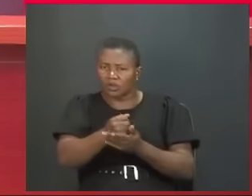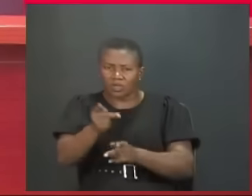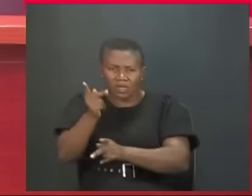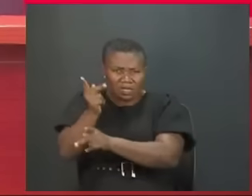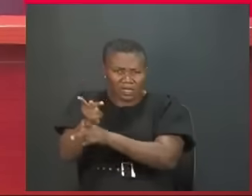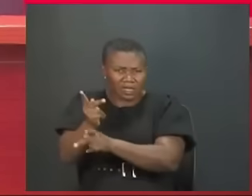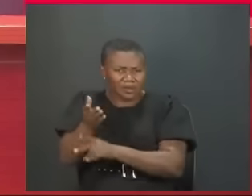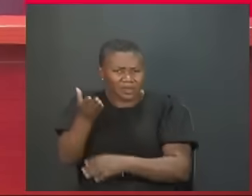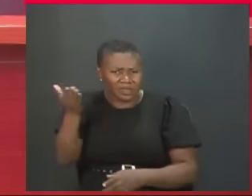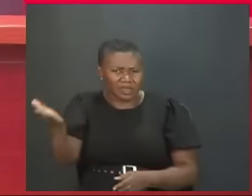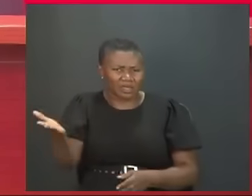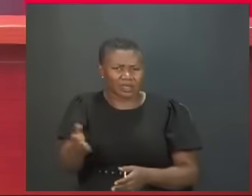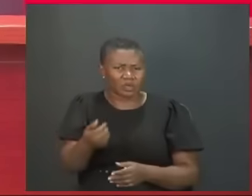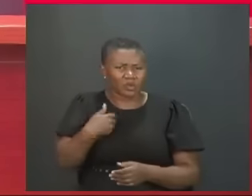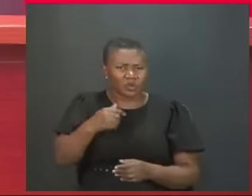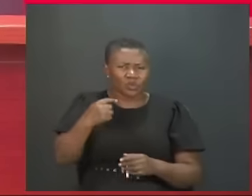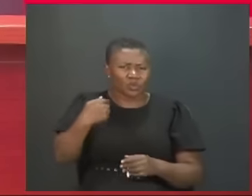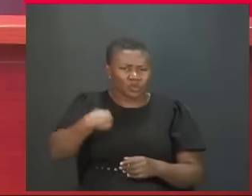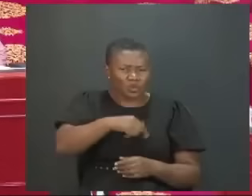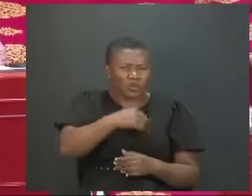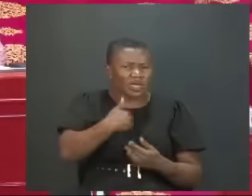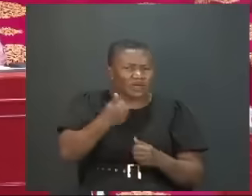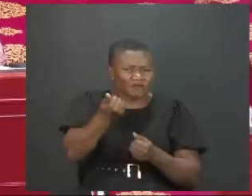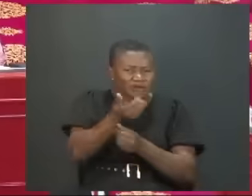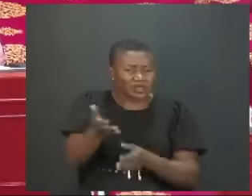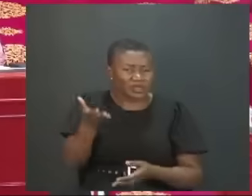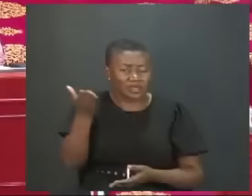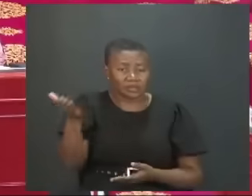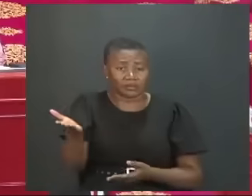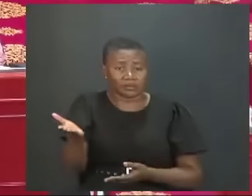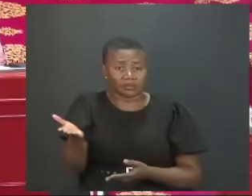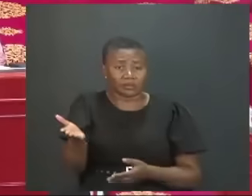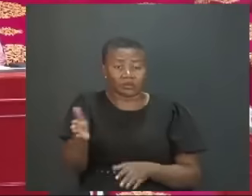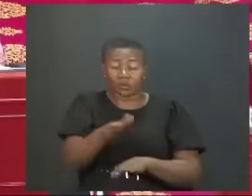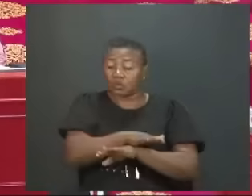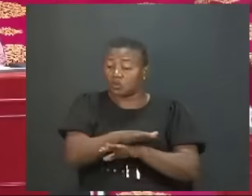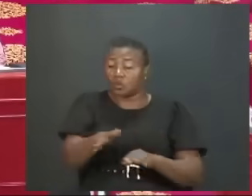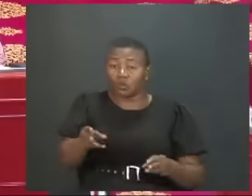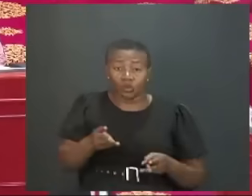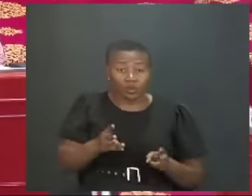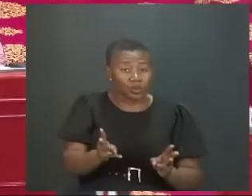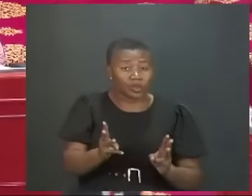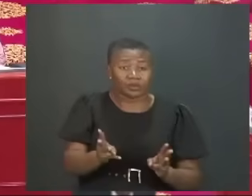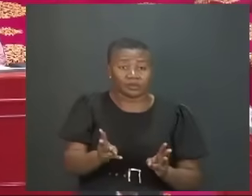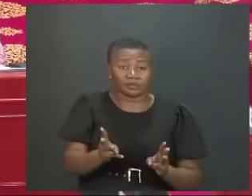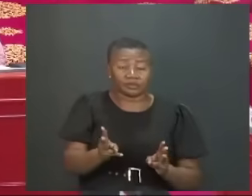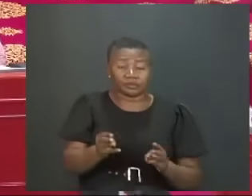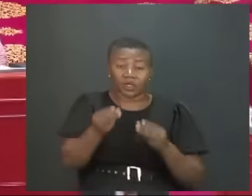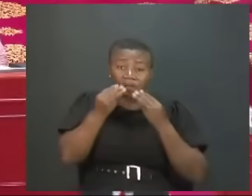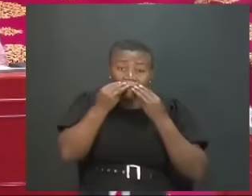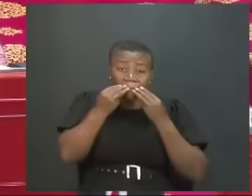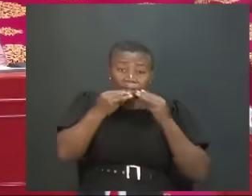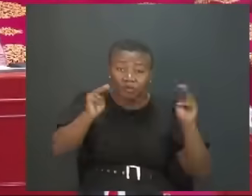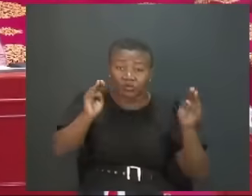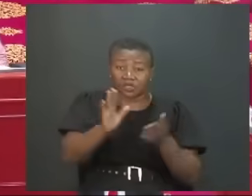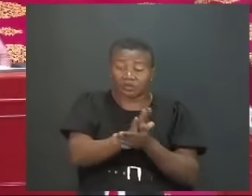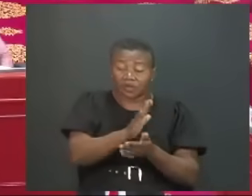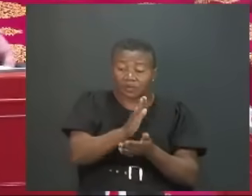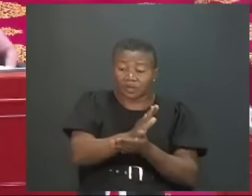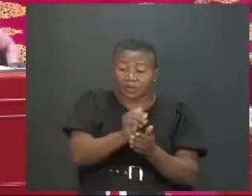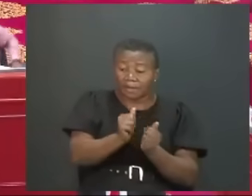Secretariat. We have all. So there's no way that a motion paper will pass through my